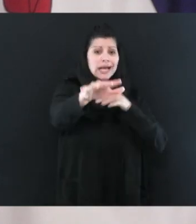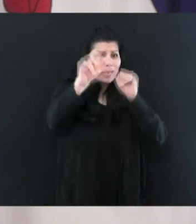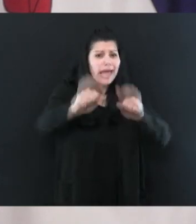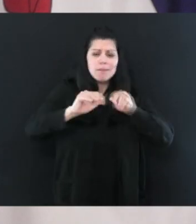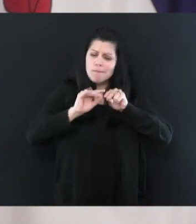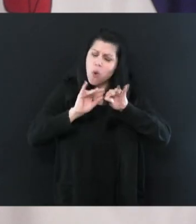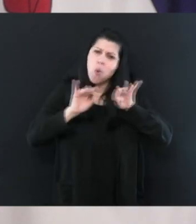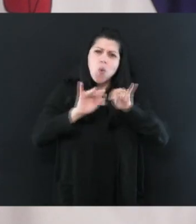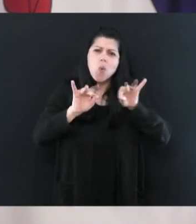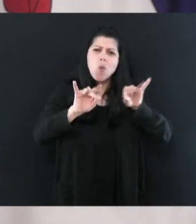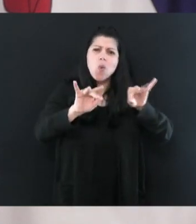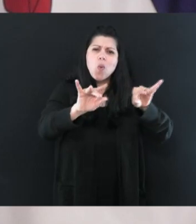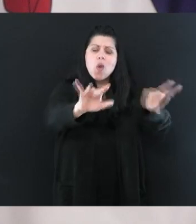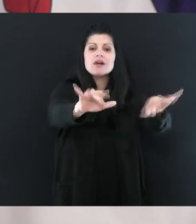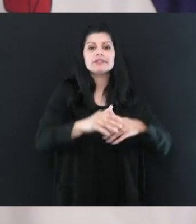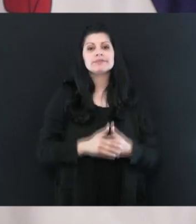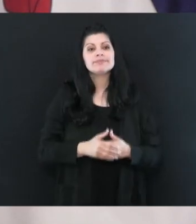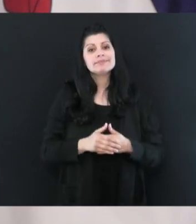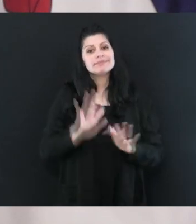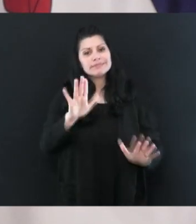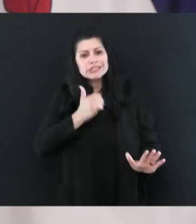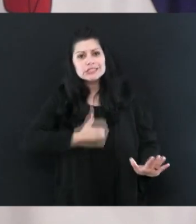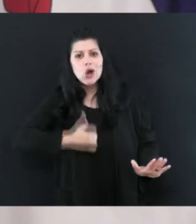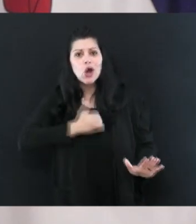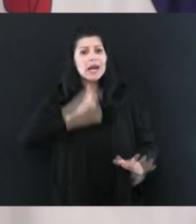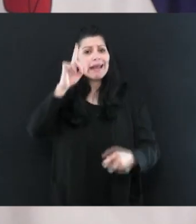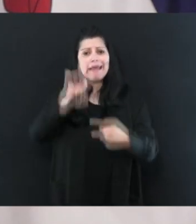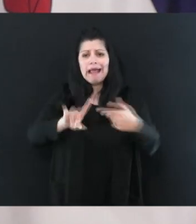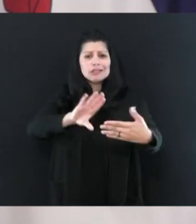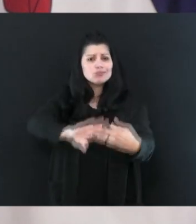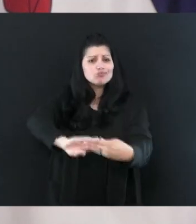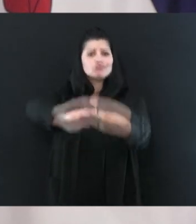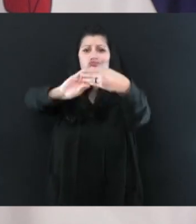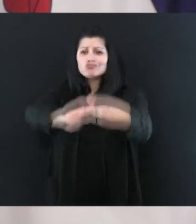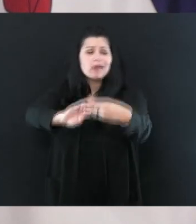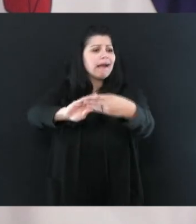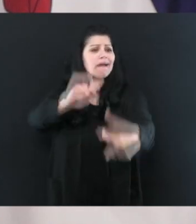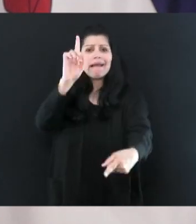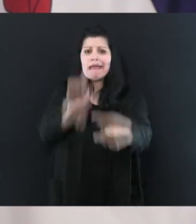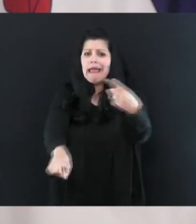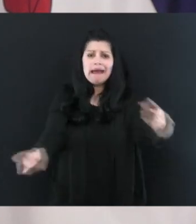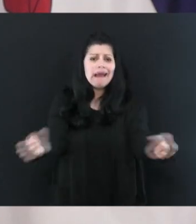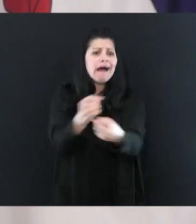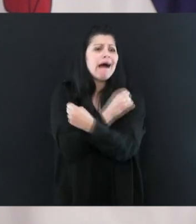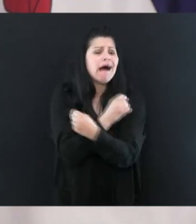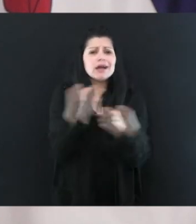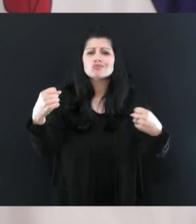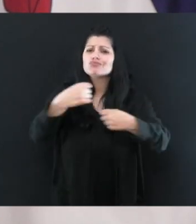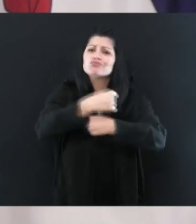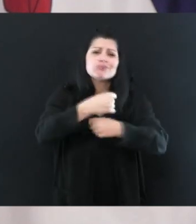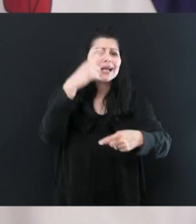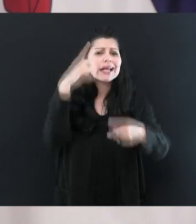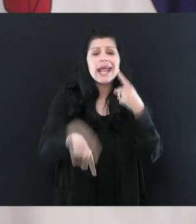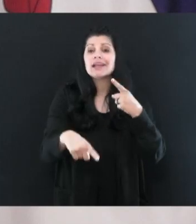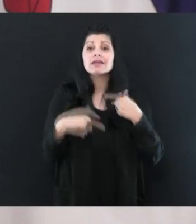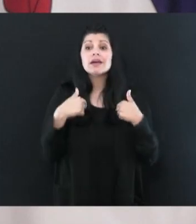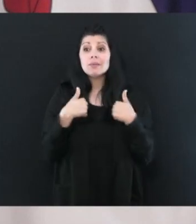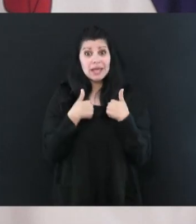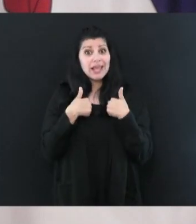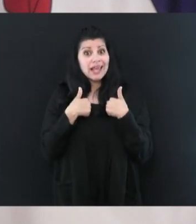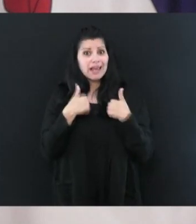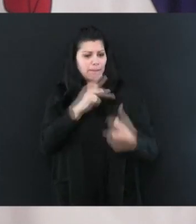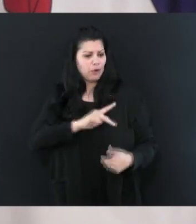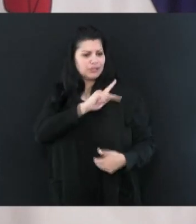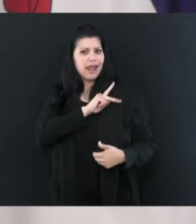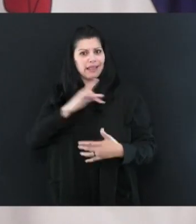to shake people's hand and hug people, and because I'm that type of person. I love West Virginians. I